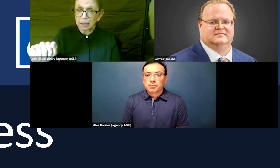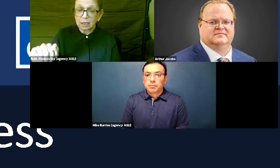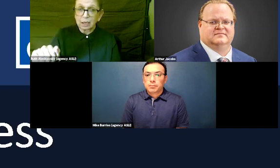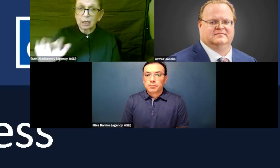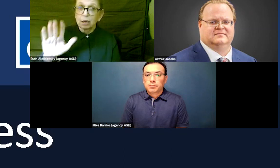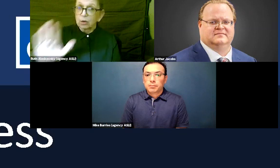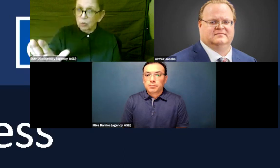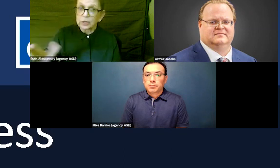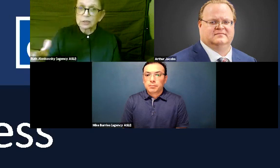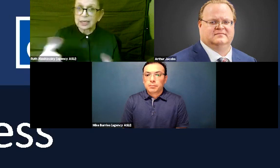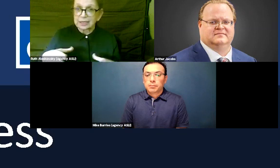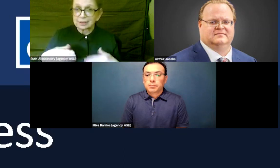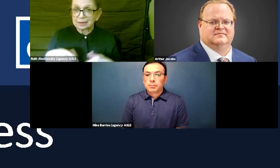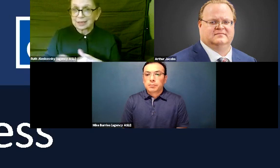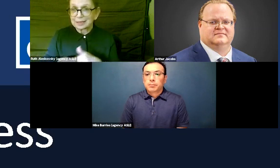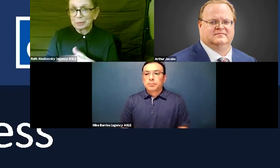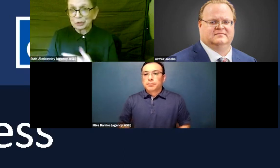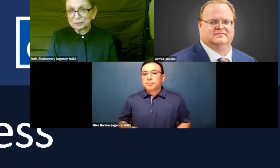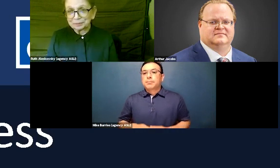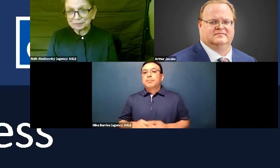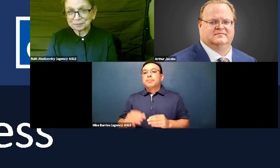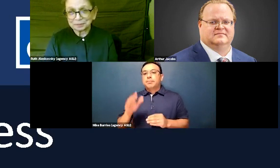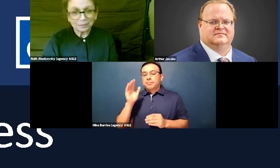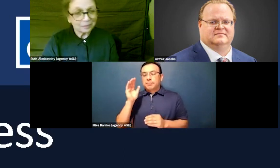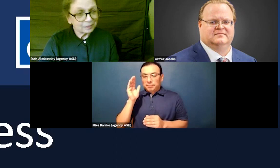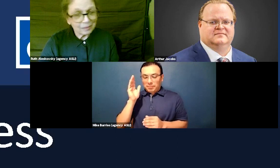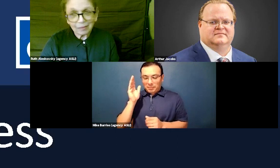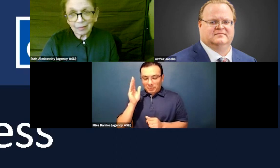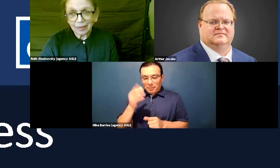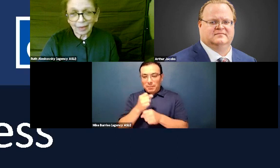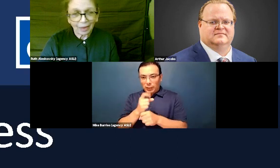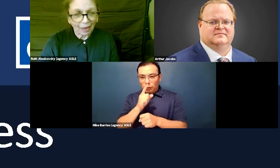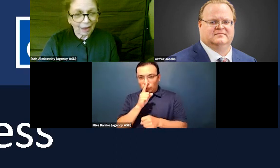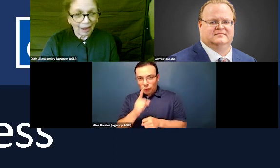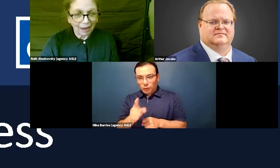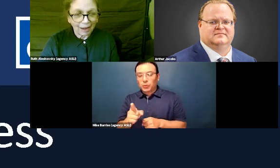digitally accessible through the use of alt text descriptions on images.